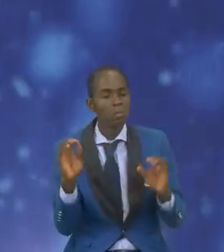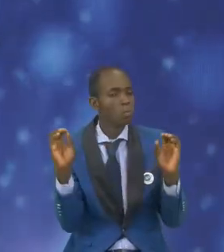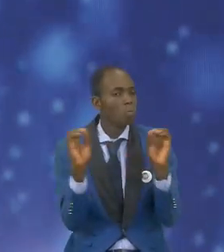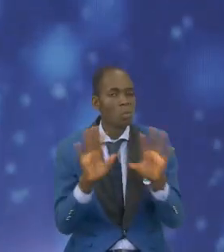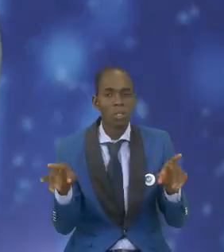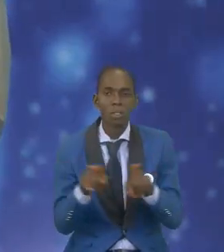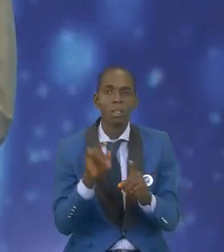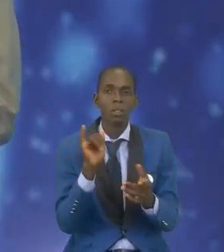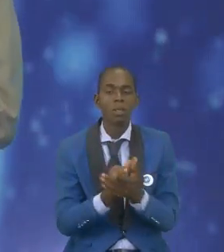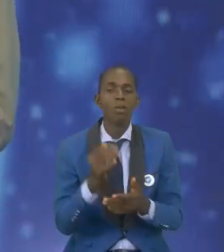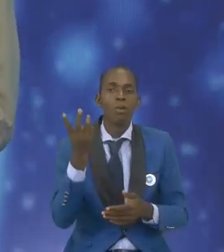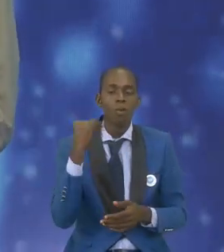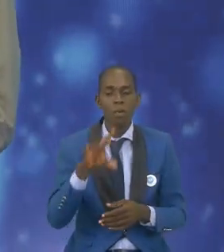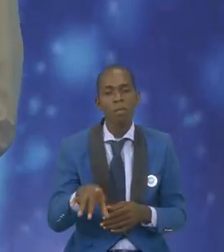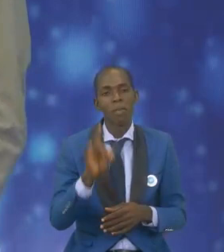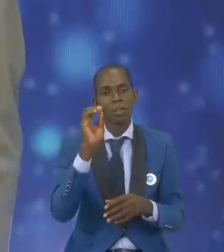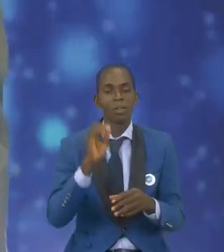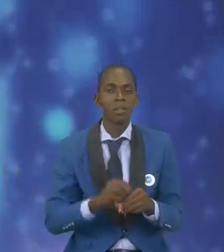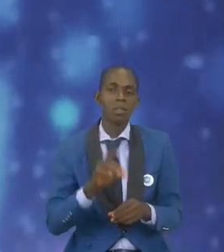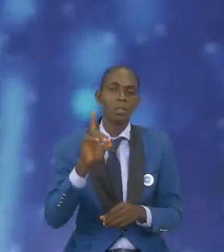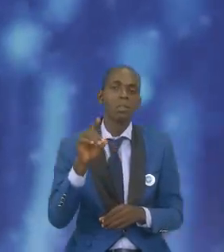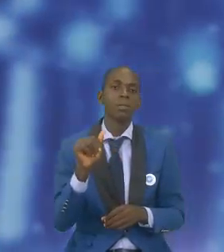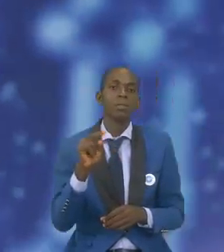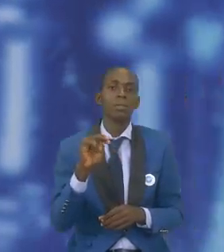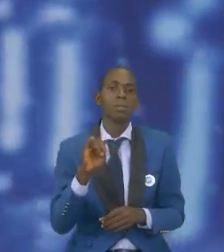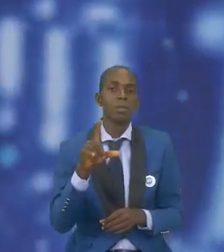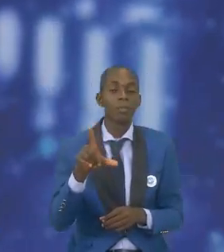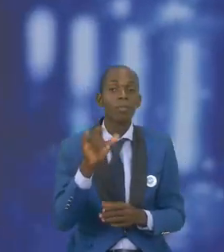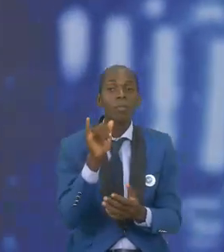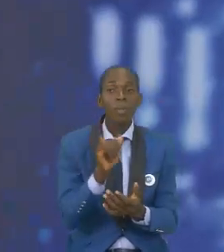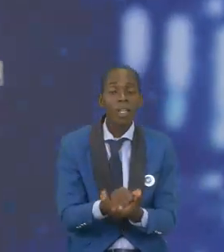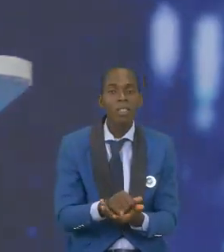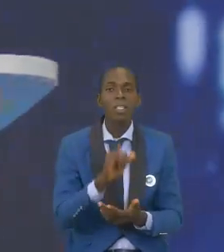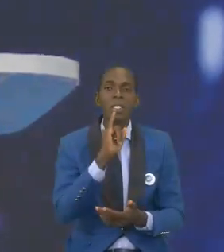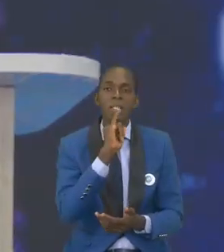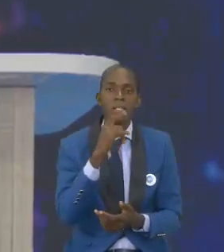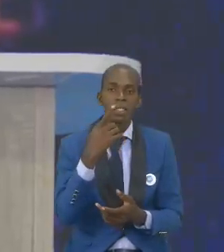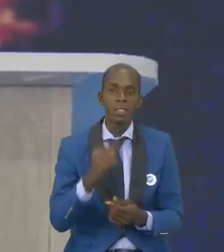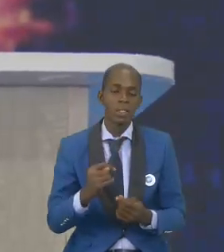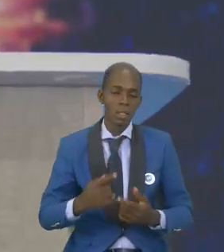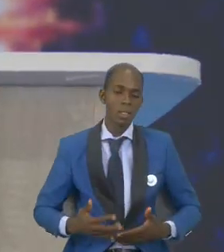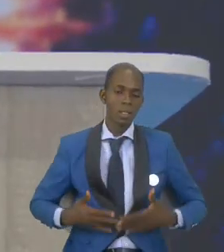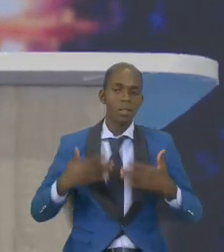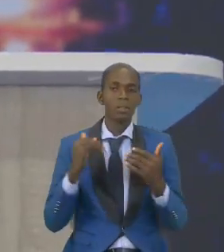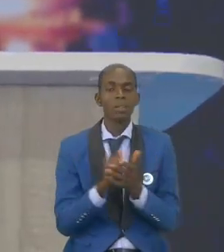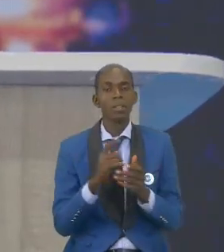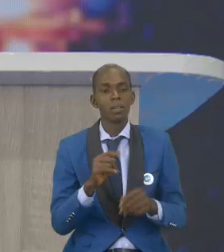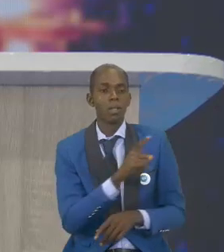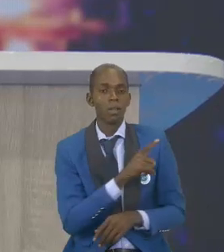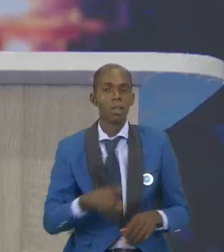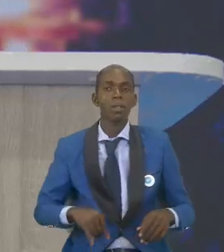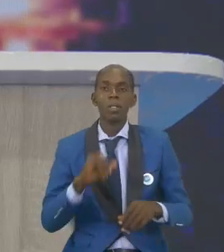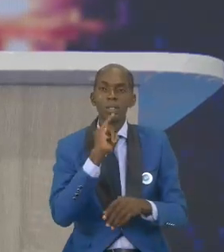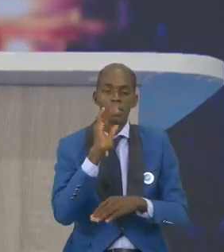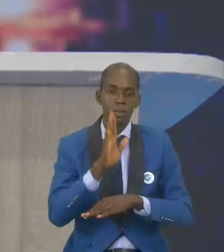that was found in him. That is the life that the Lord is calling